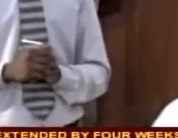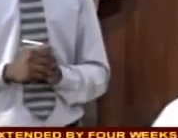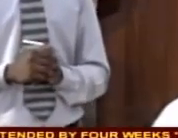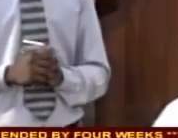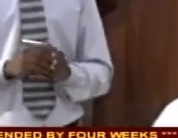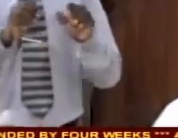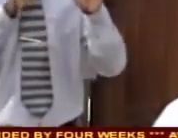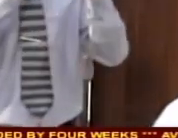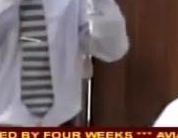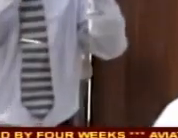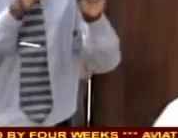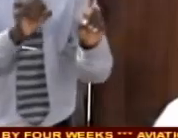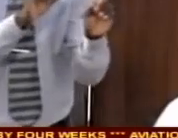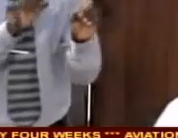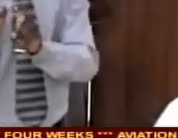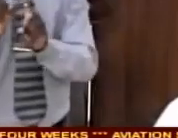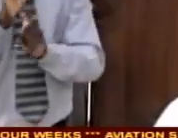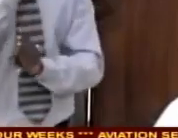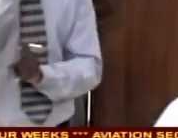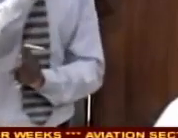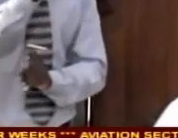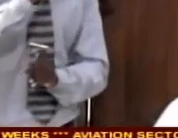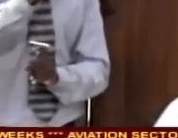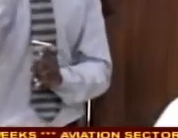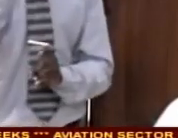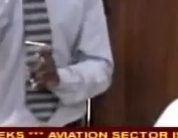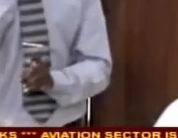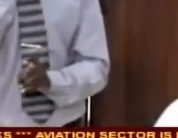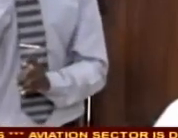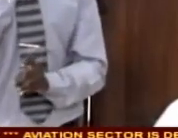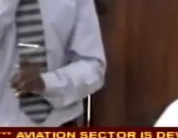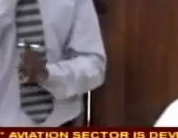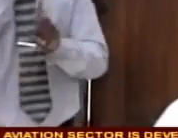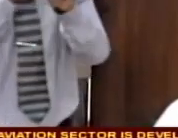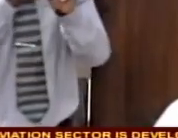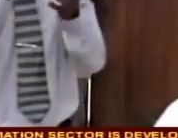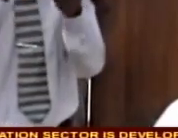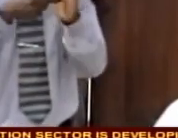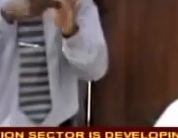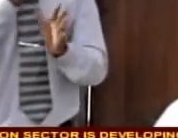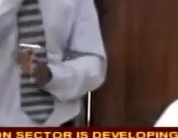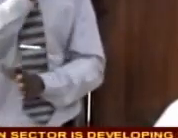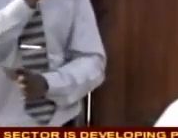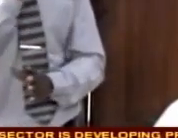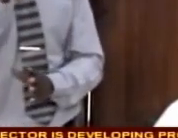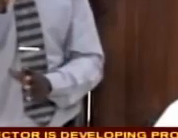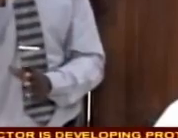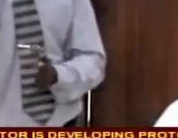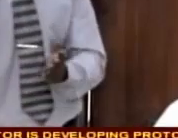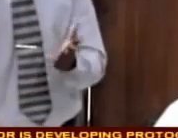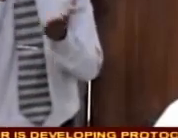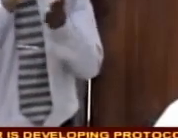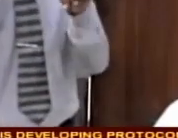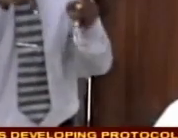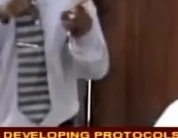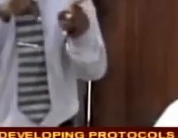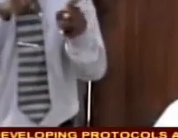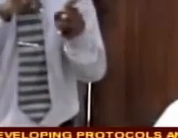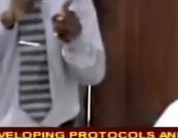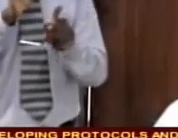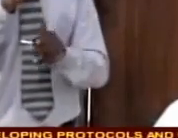2 million Nigerians in 3 months means you'll be testing an average of 22,000 persons per day.